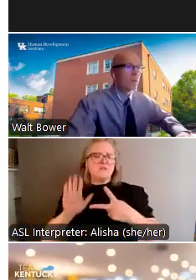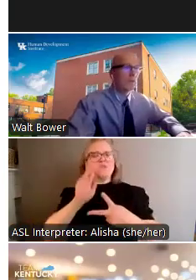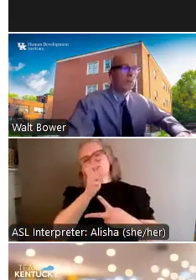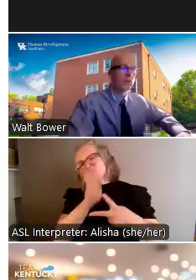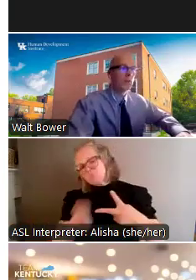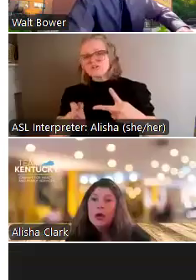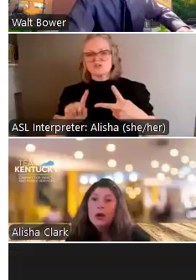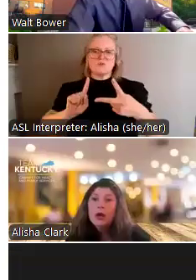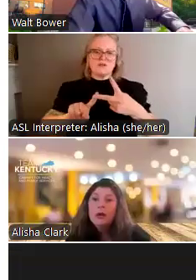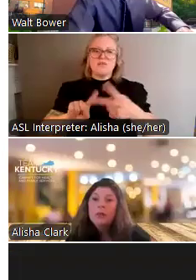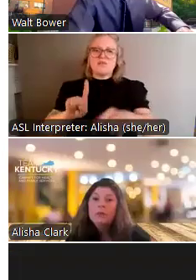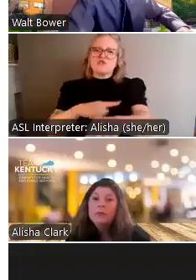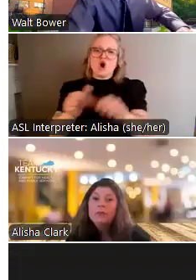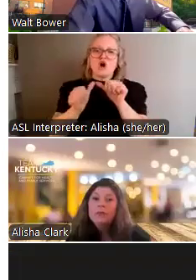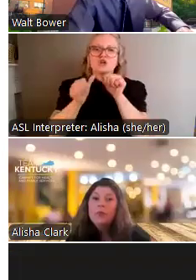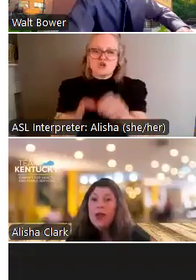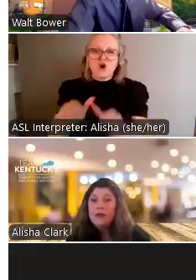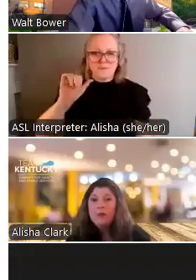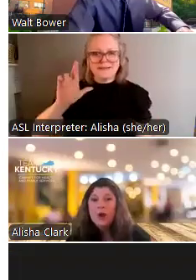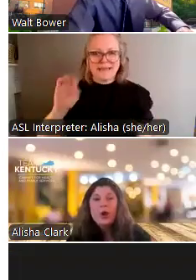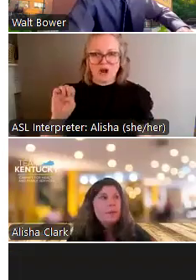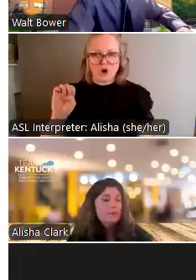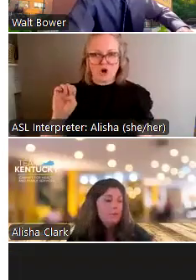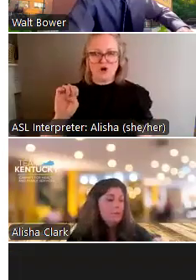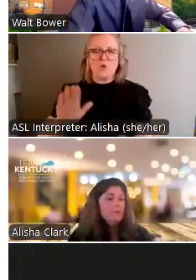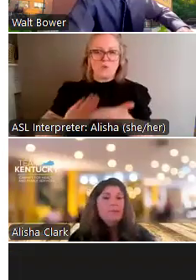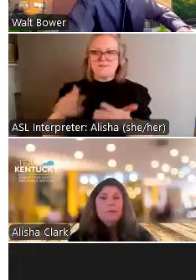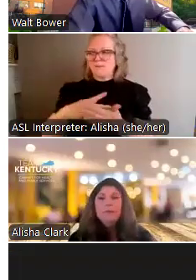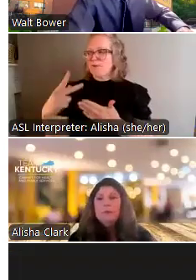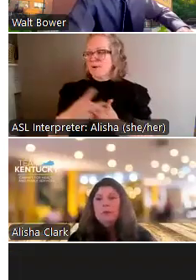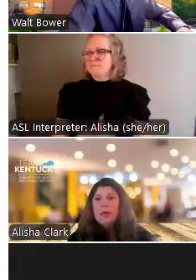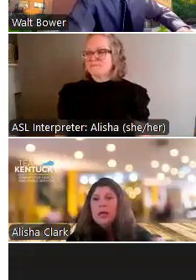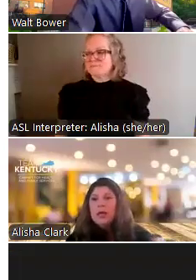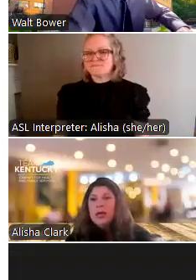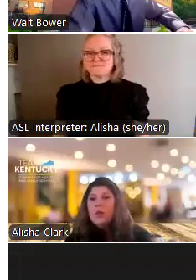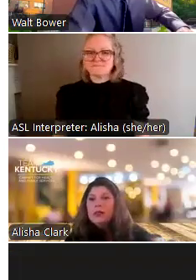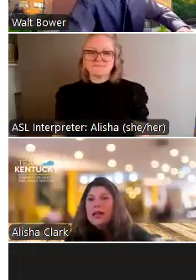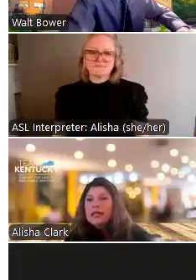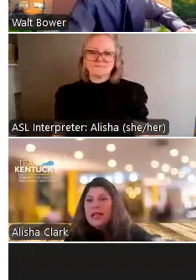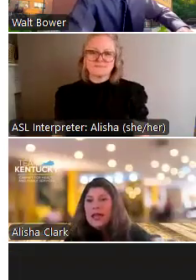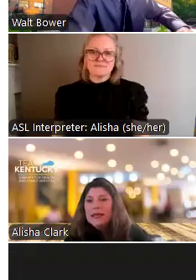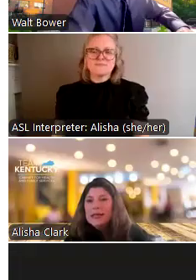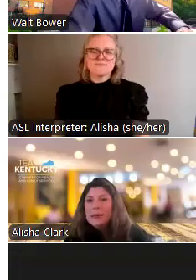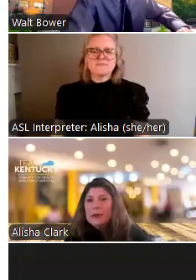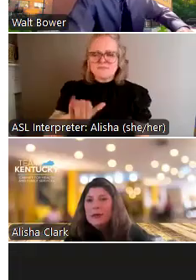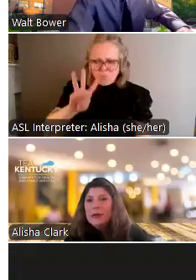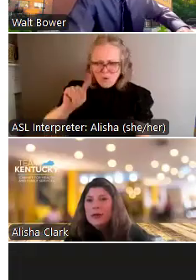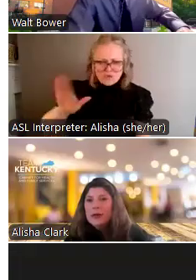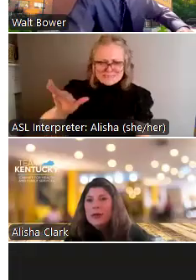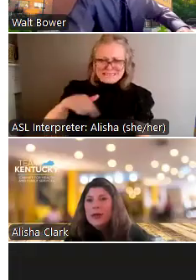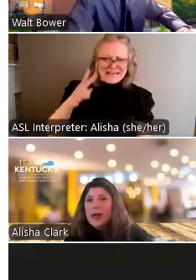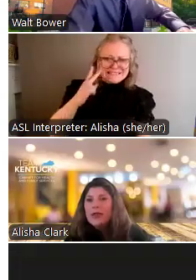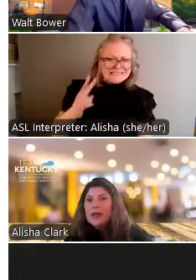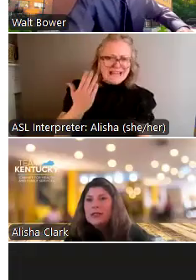to the long-term care waiver program. And Walt, did I see a hand up?